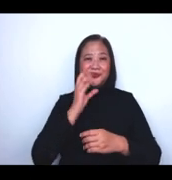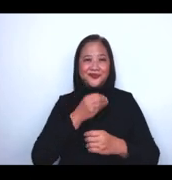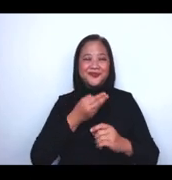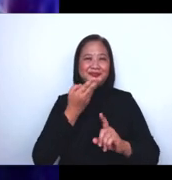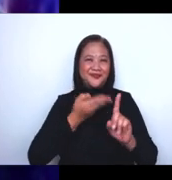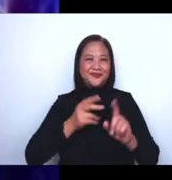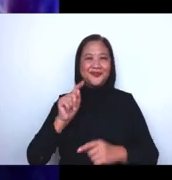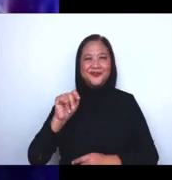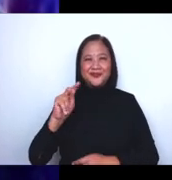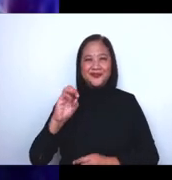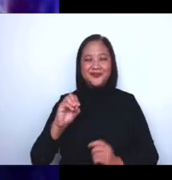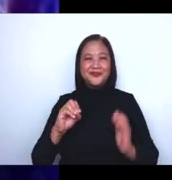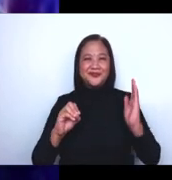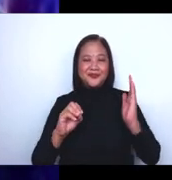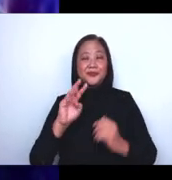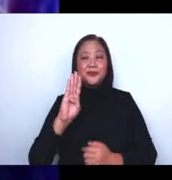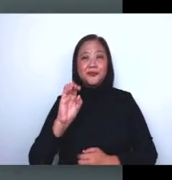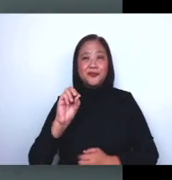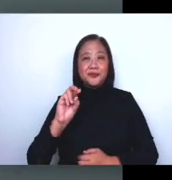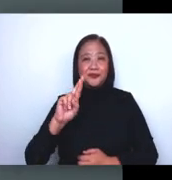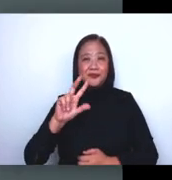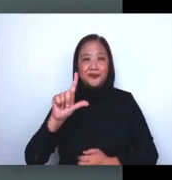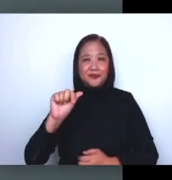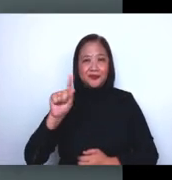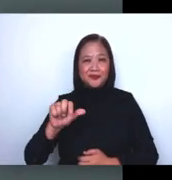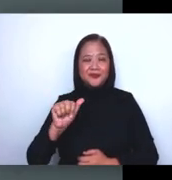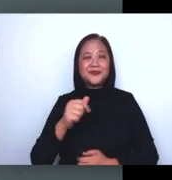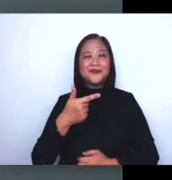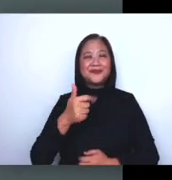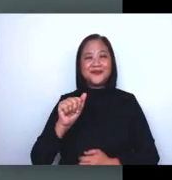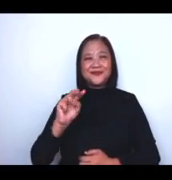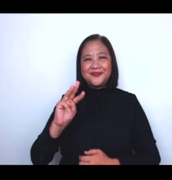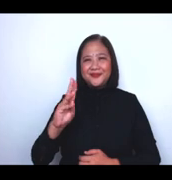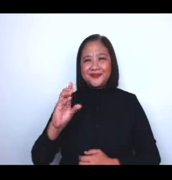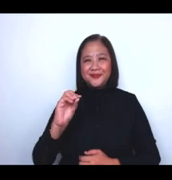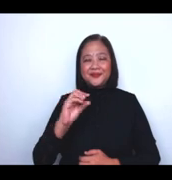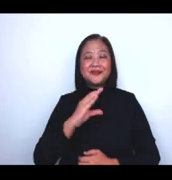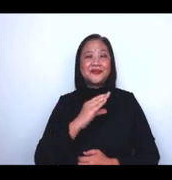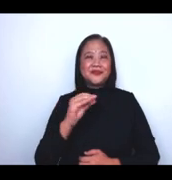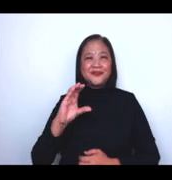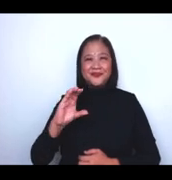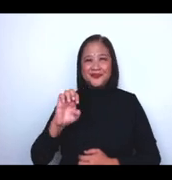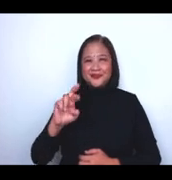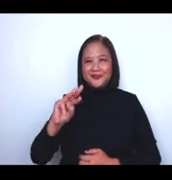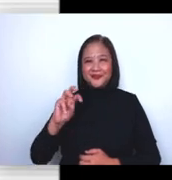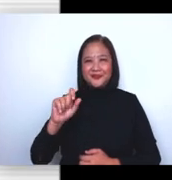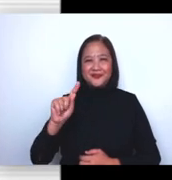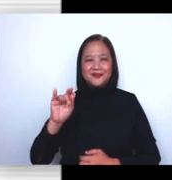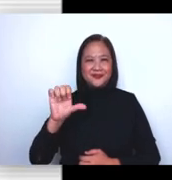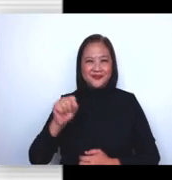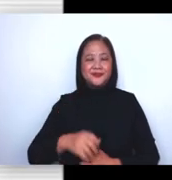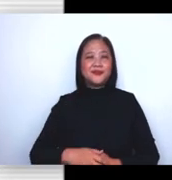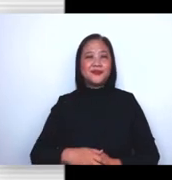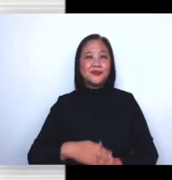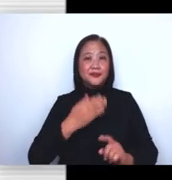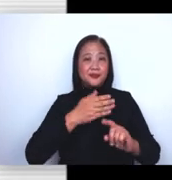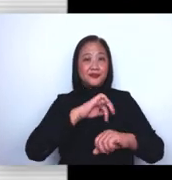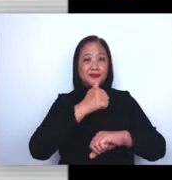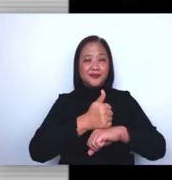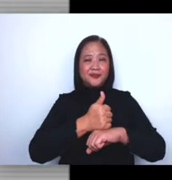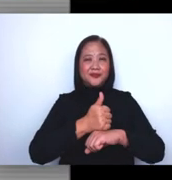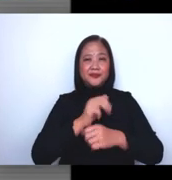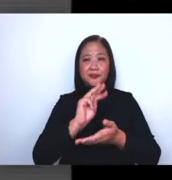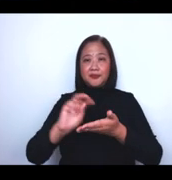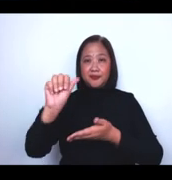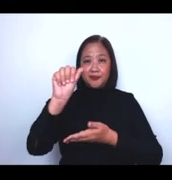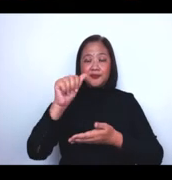Tinio, Emmanuel Borlasa, Juni Gamboa, and Ben Cervantes. He established a graduate